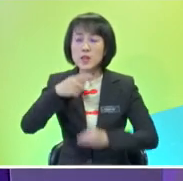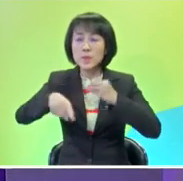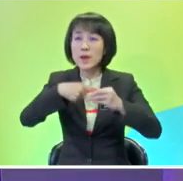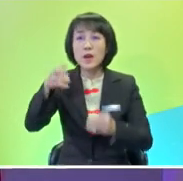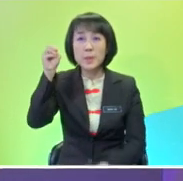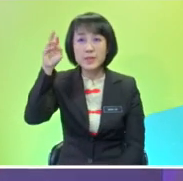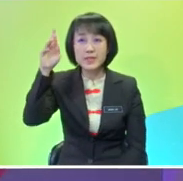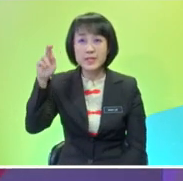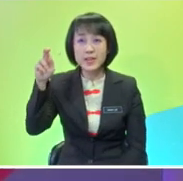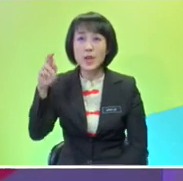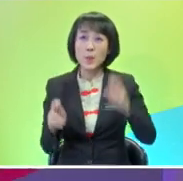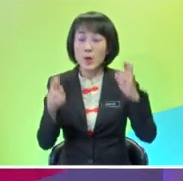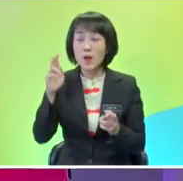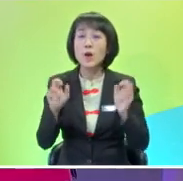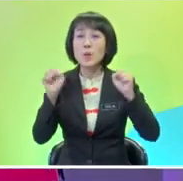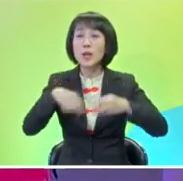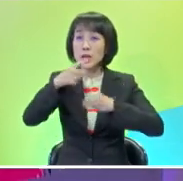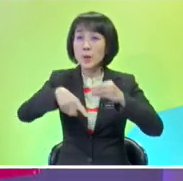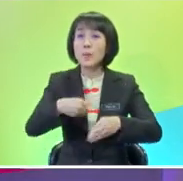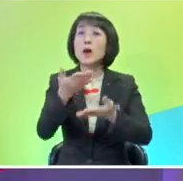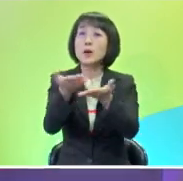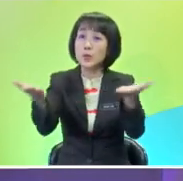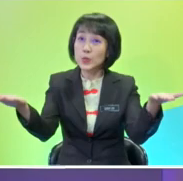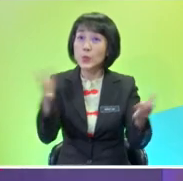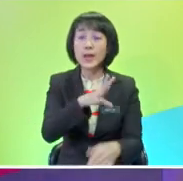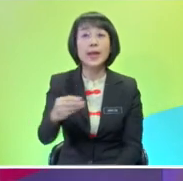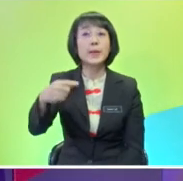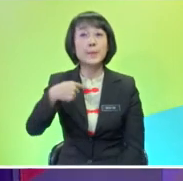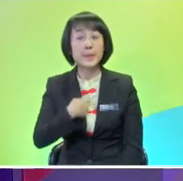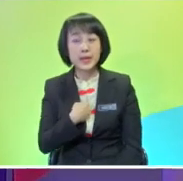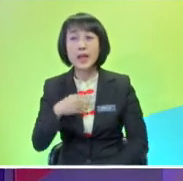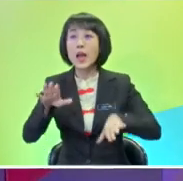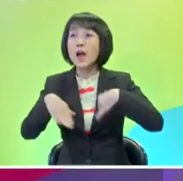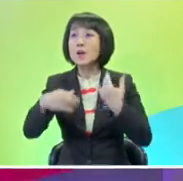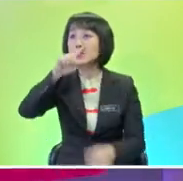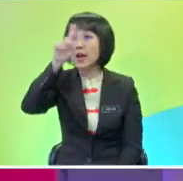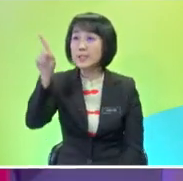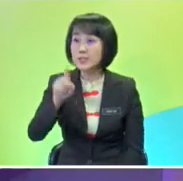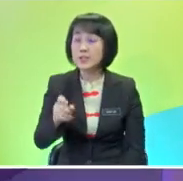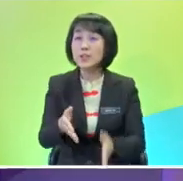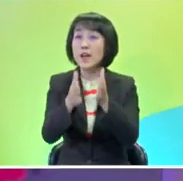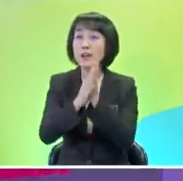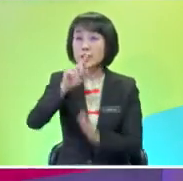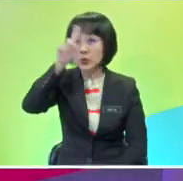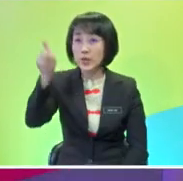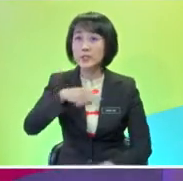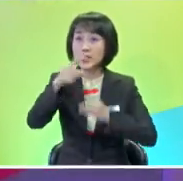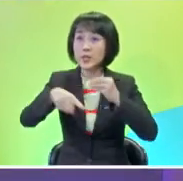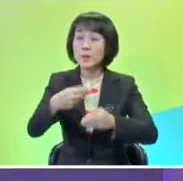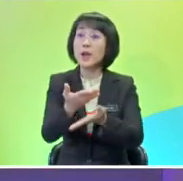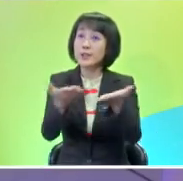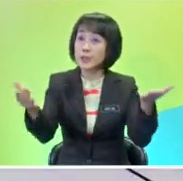you and me. So how to ask questions about you and me? We can say,